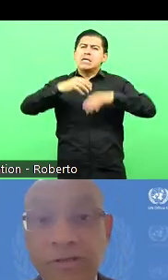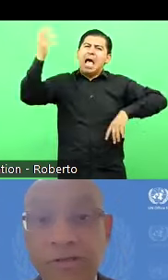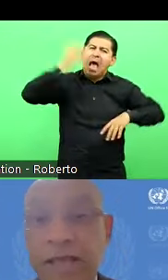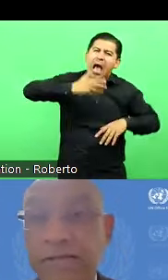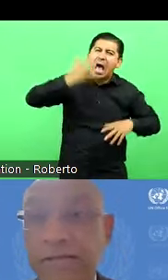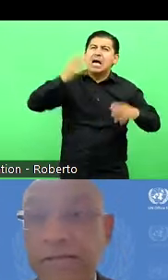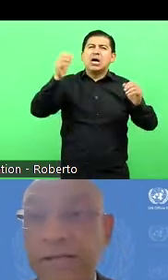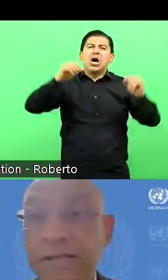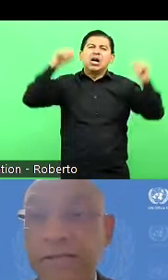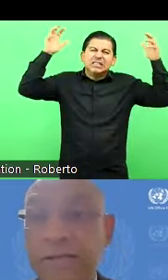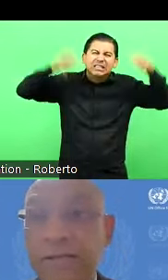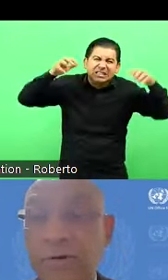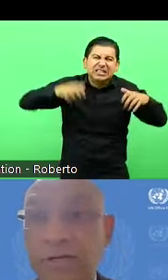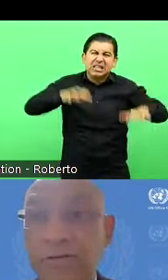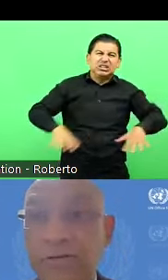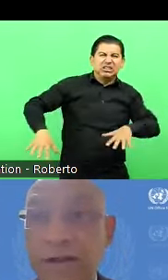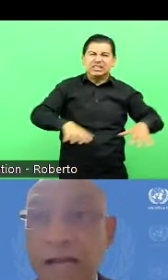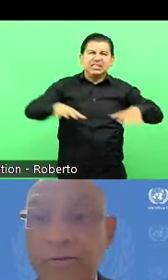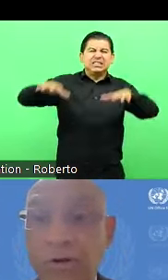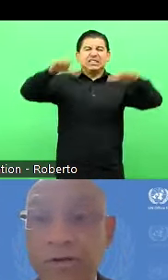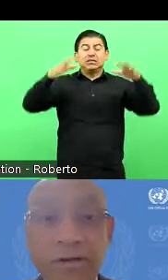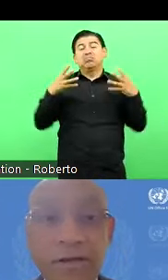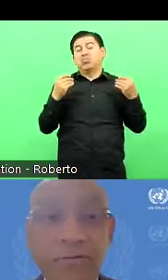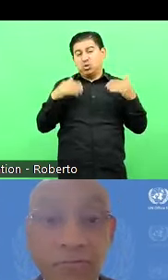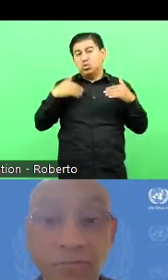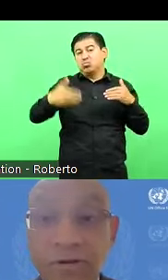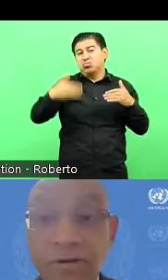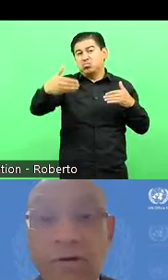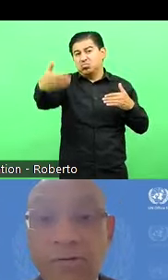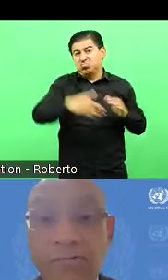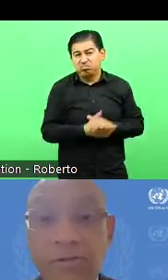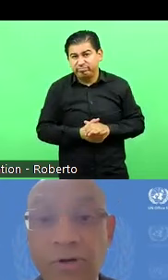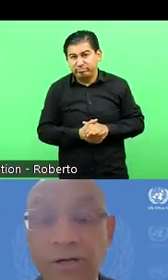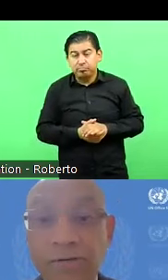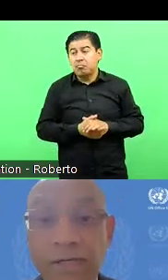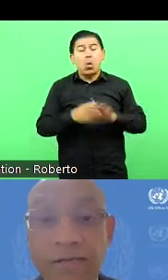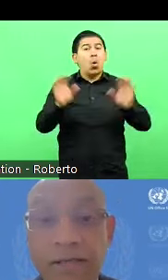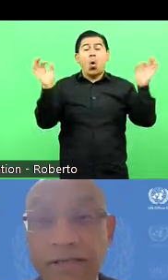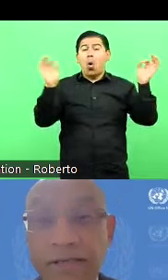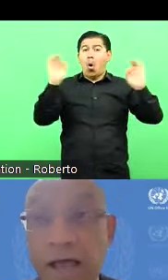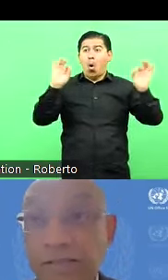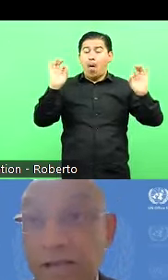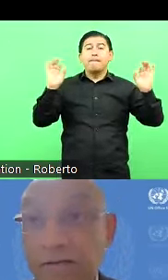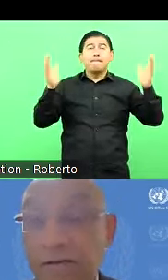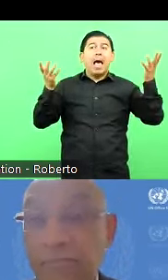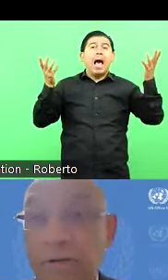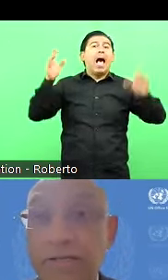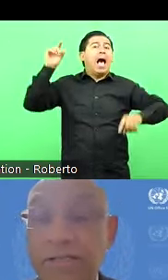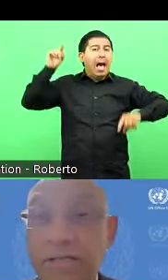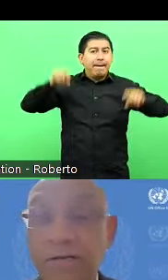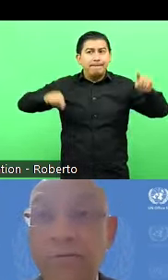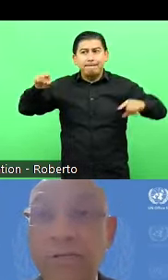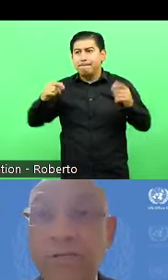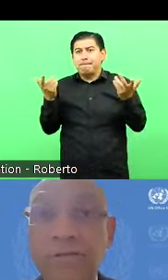resource scarcity. There is a shortage of land, water, food all over the world. There is unchecked